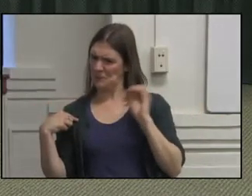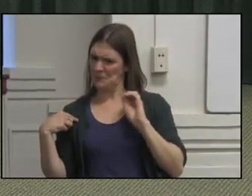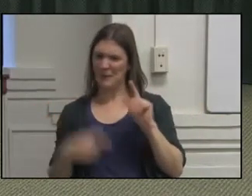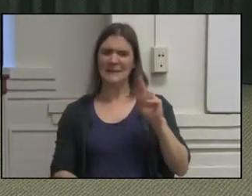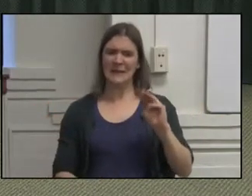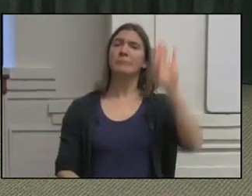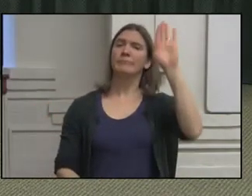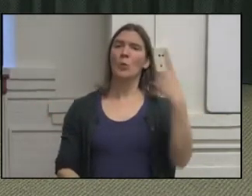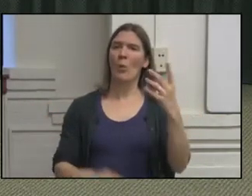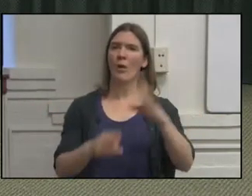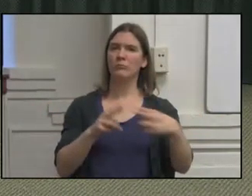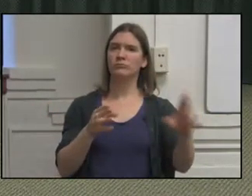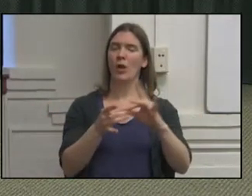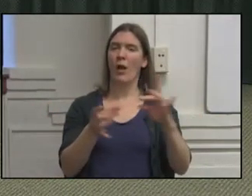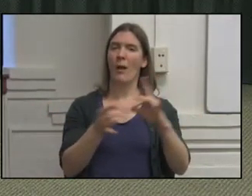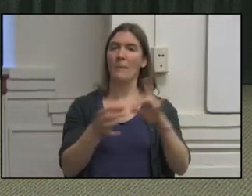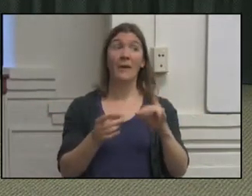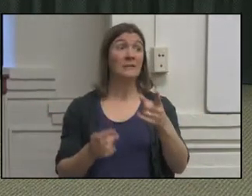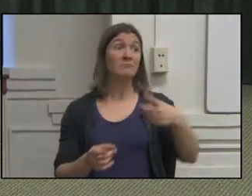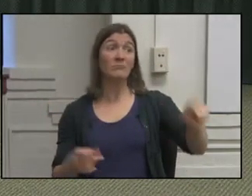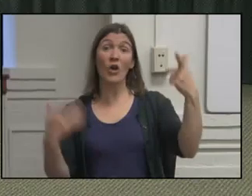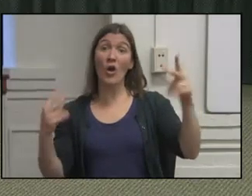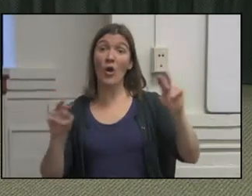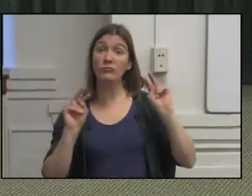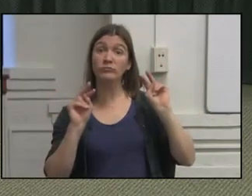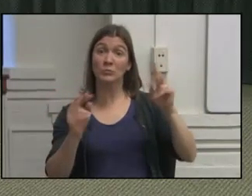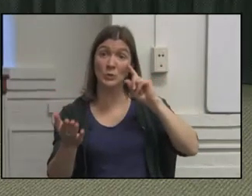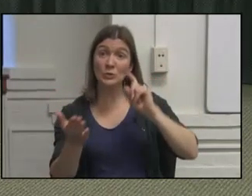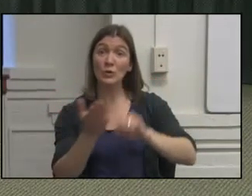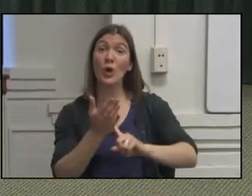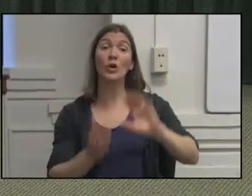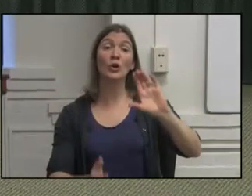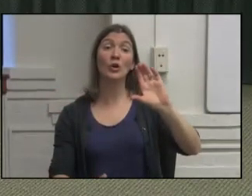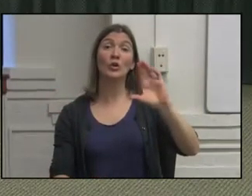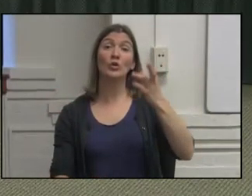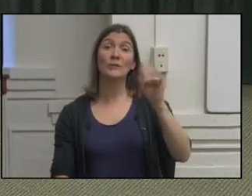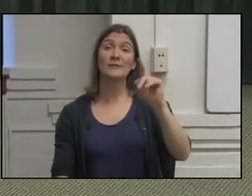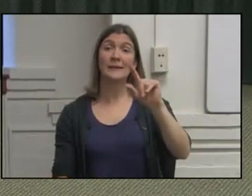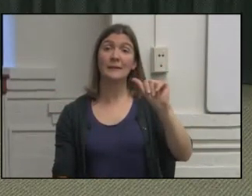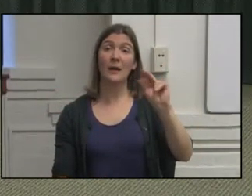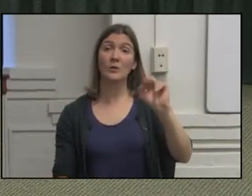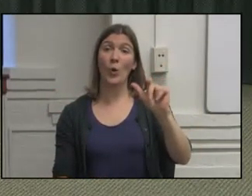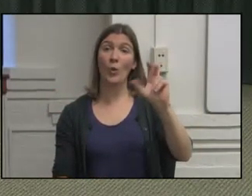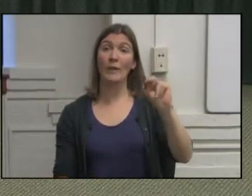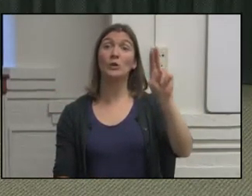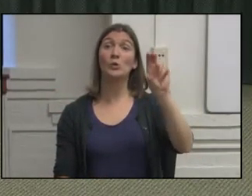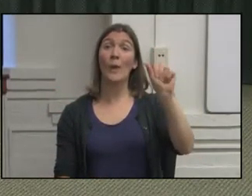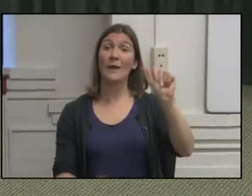I'll make the remark. Some of you might have seen that Christina Nolan, U.S. attorney